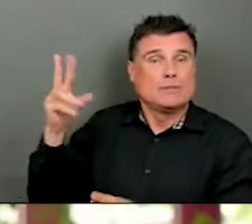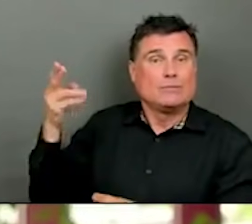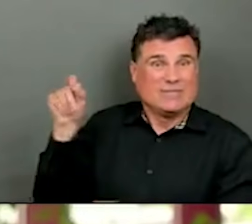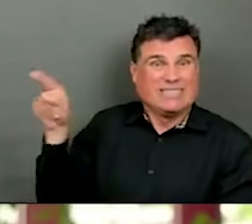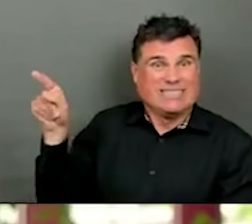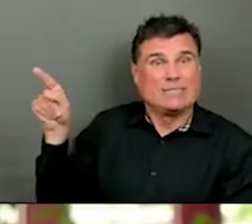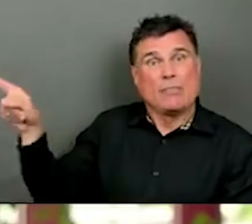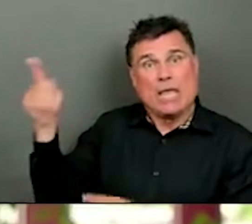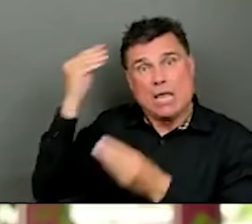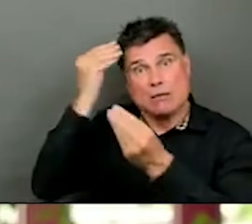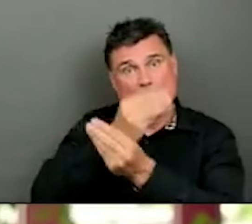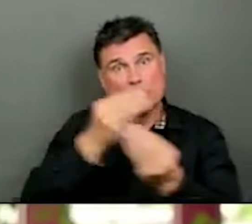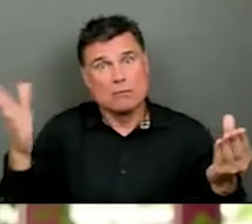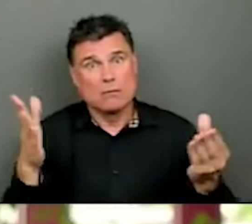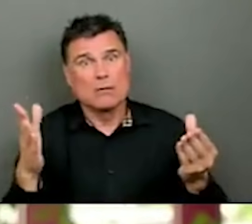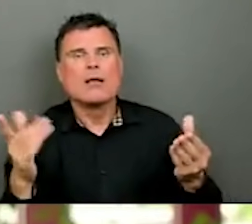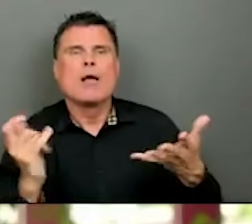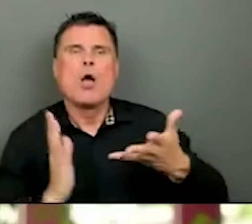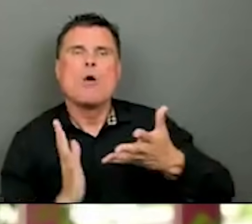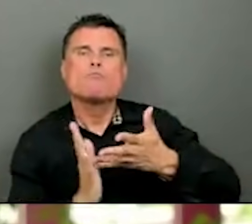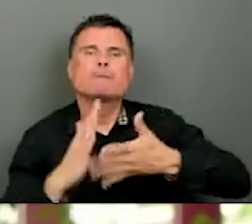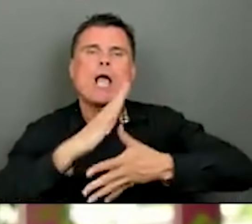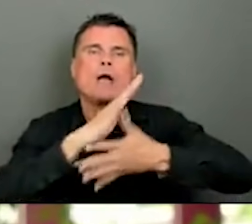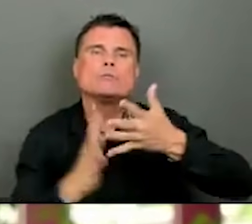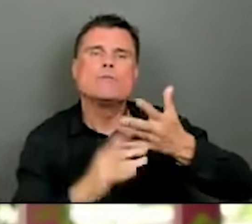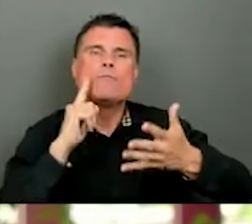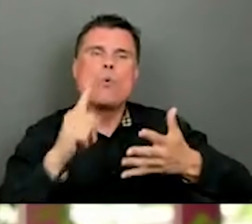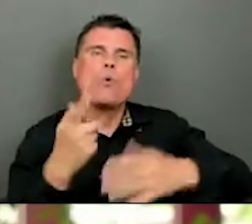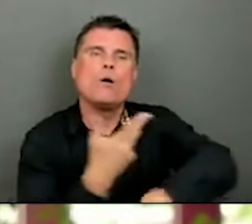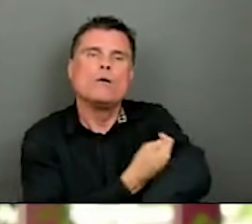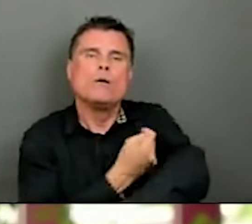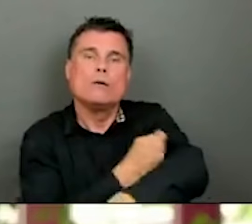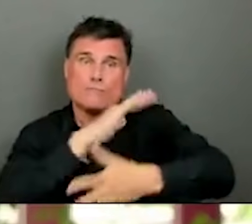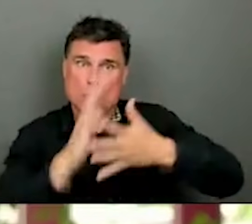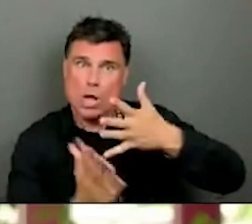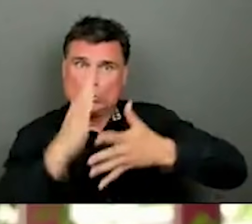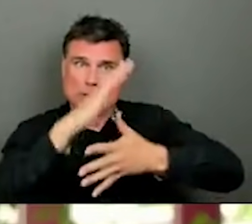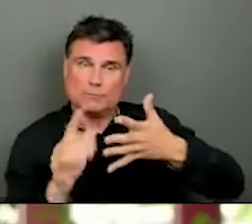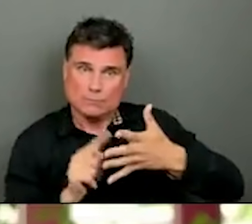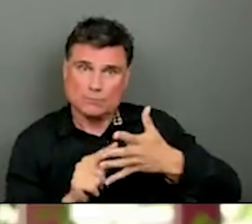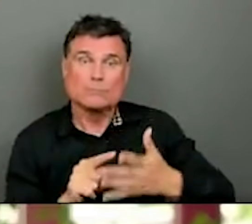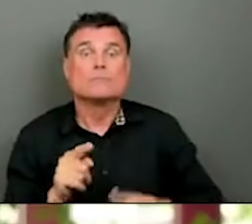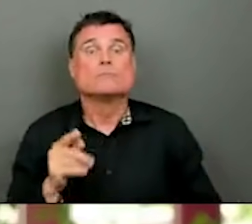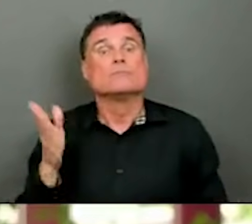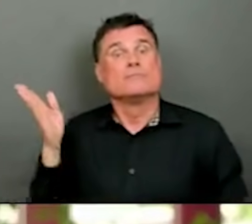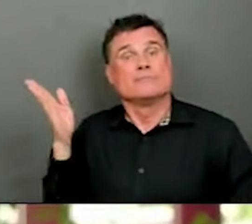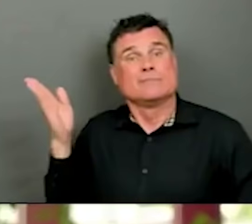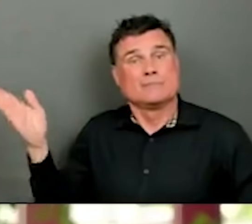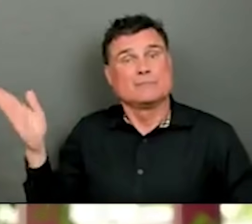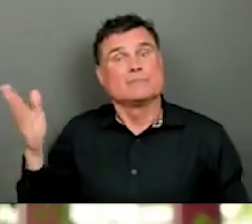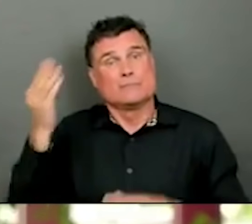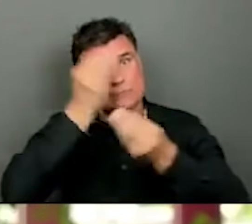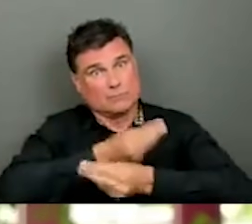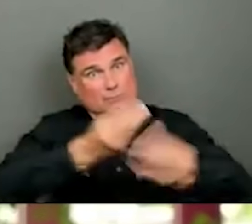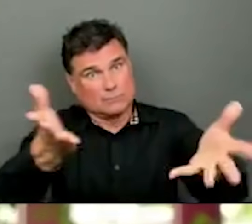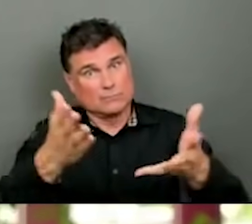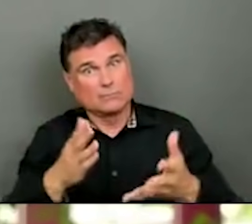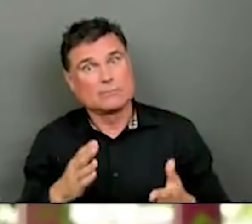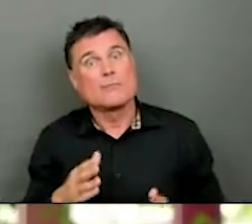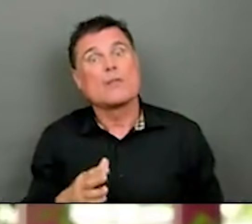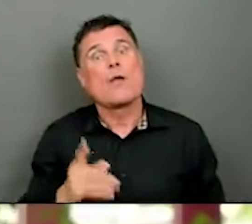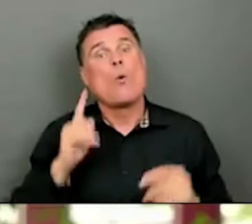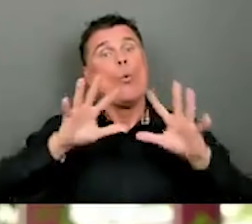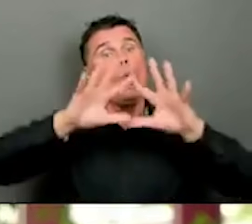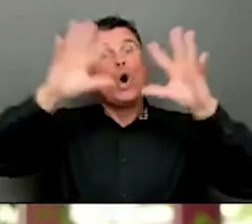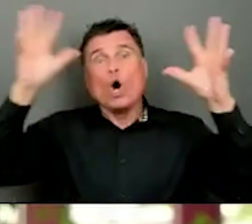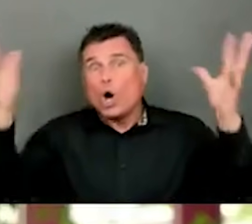for immunization, and their statement reflects the fact that they have very clearly said that as a global community we should